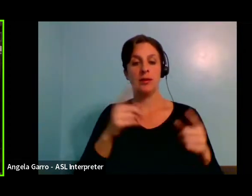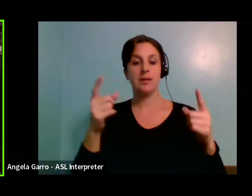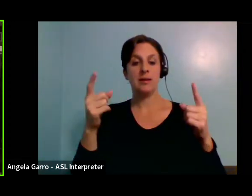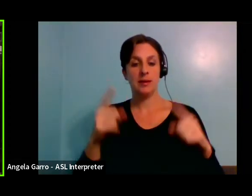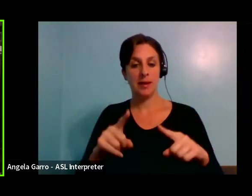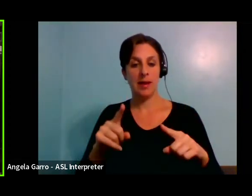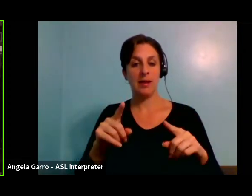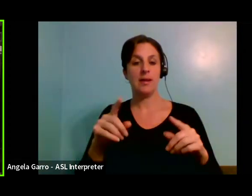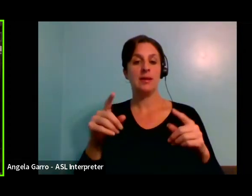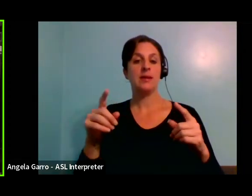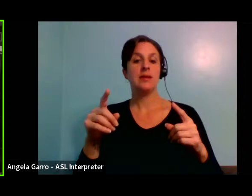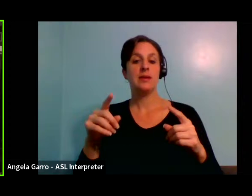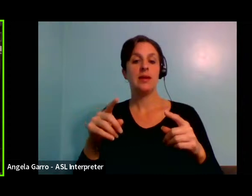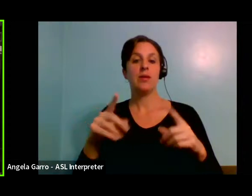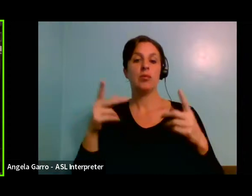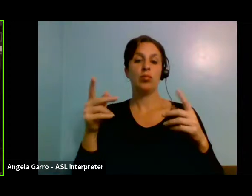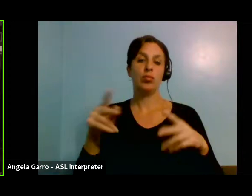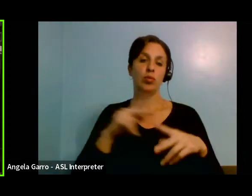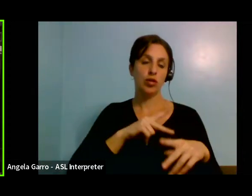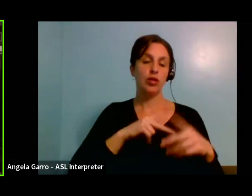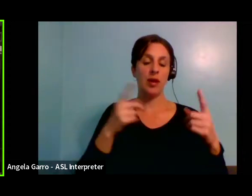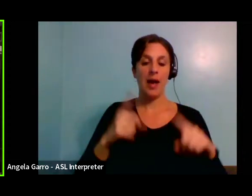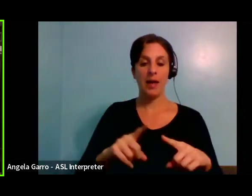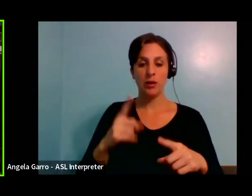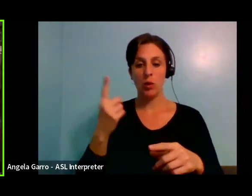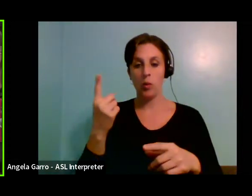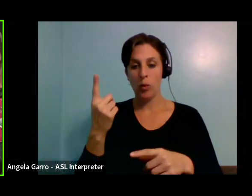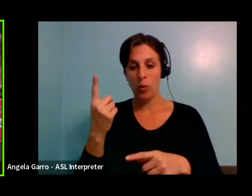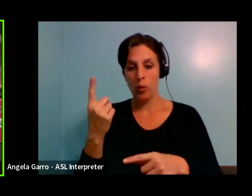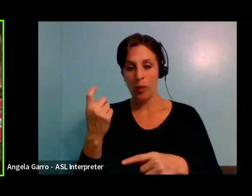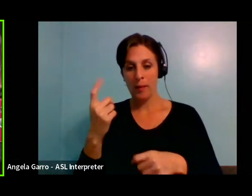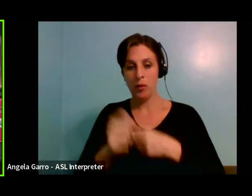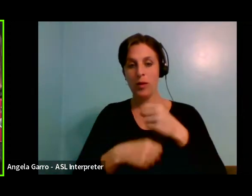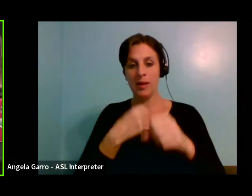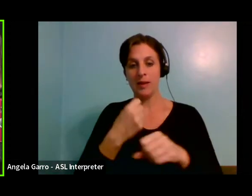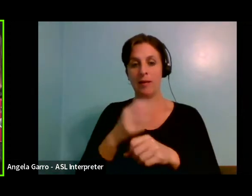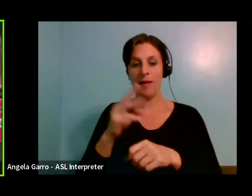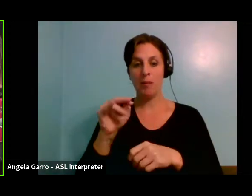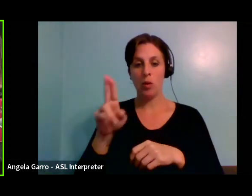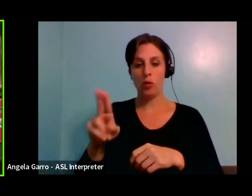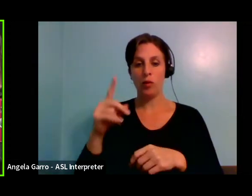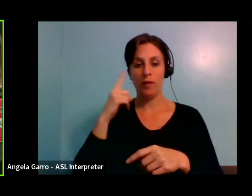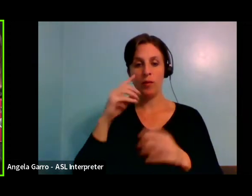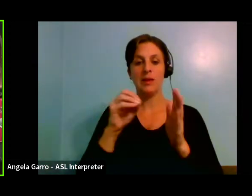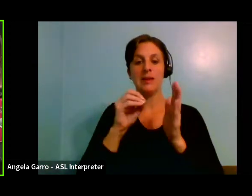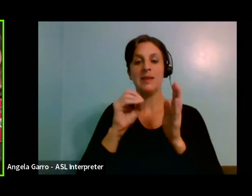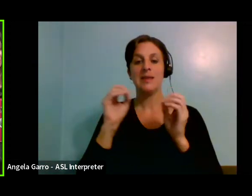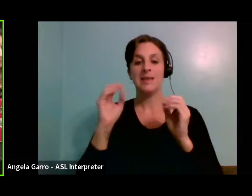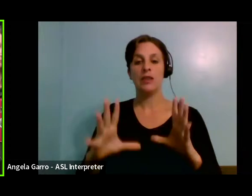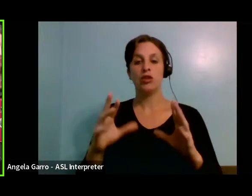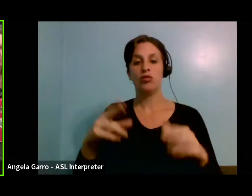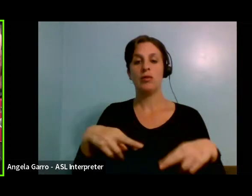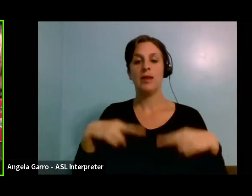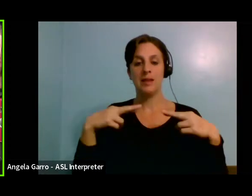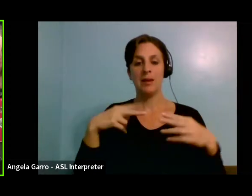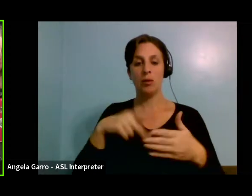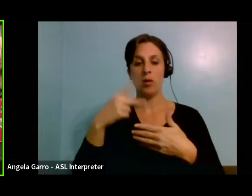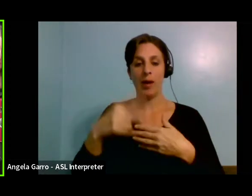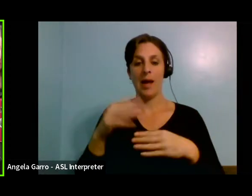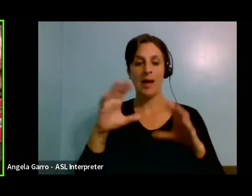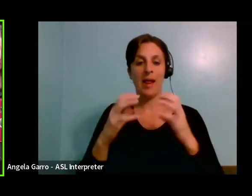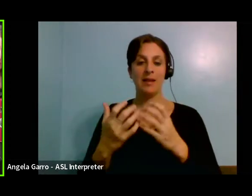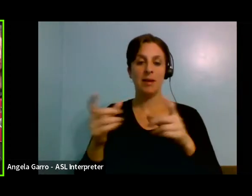actions, 1 more year MOU with the Albler teacher residency program and the classified management